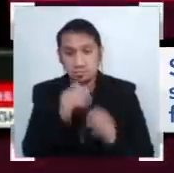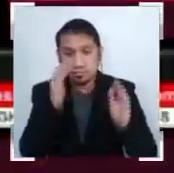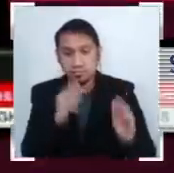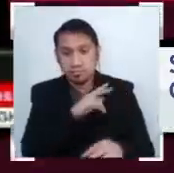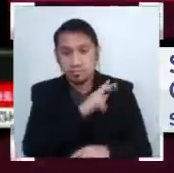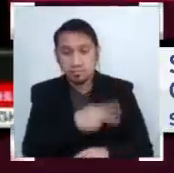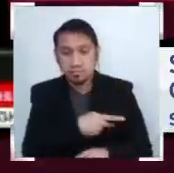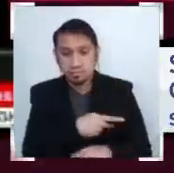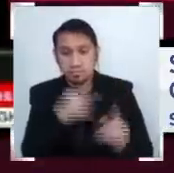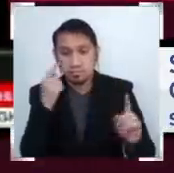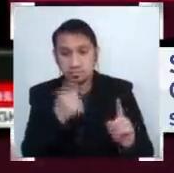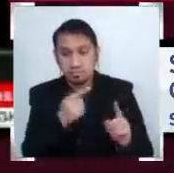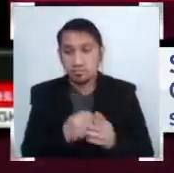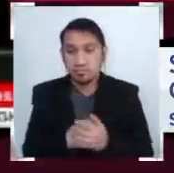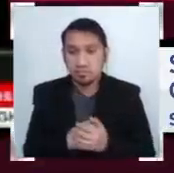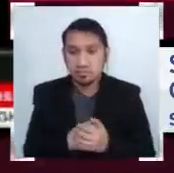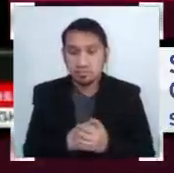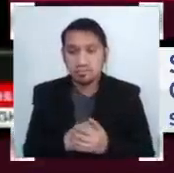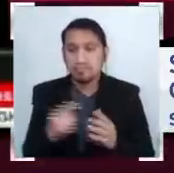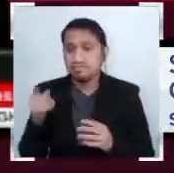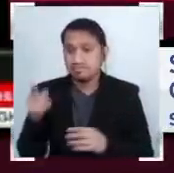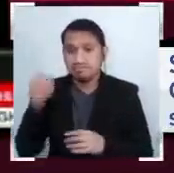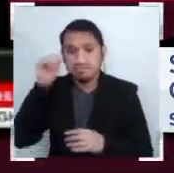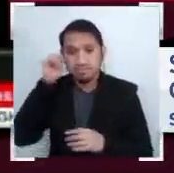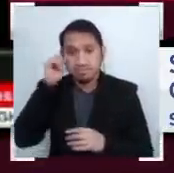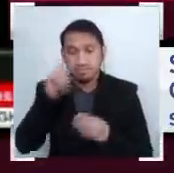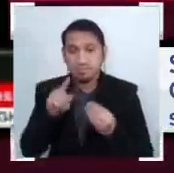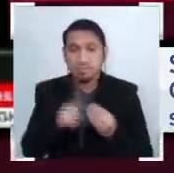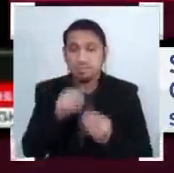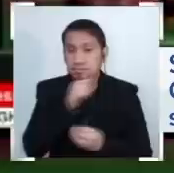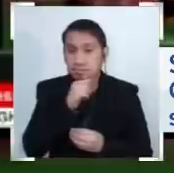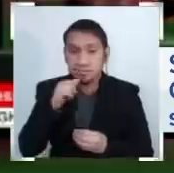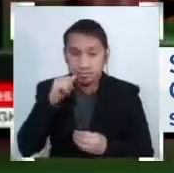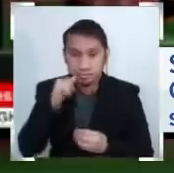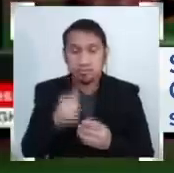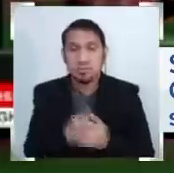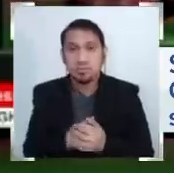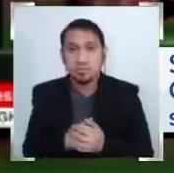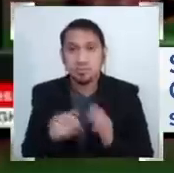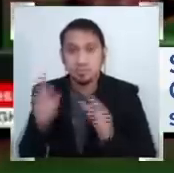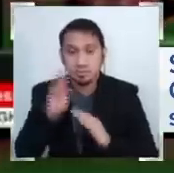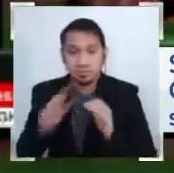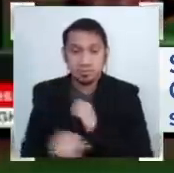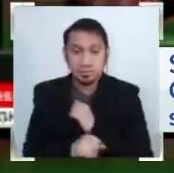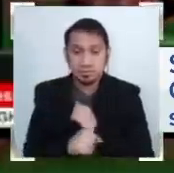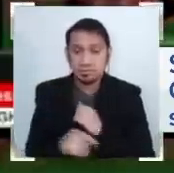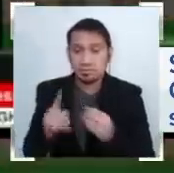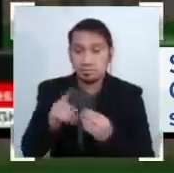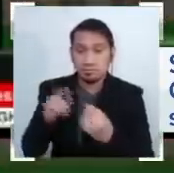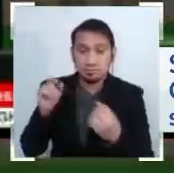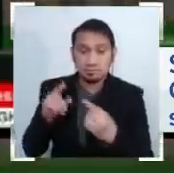ng Senado kanina, tinalakay ni Soto ang issue ng agricultural smuggling sa kanyang privileged speech. Dito, binatikos niya ang Bureau of